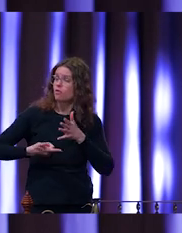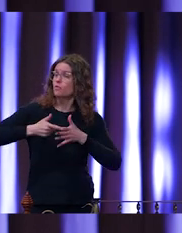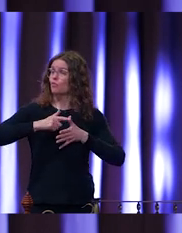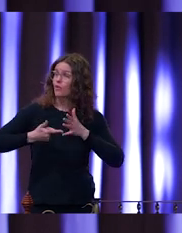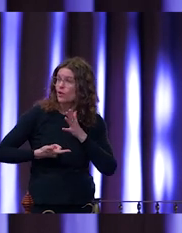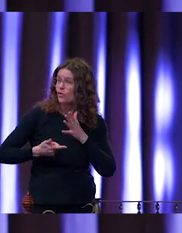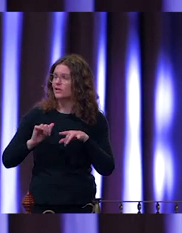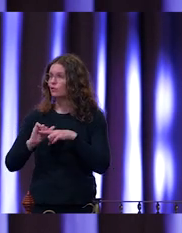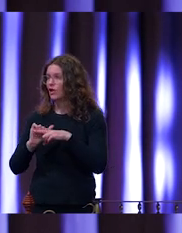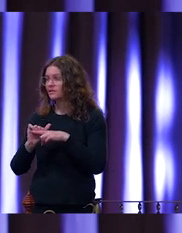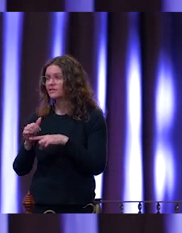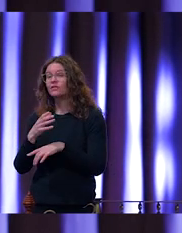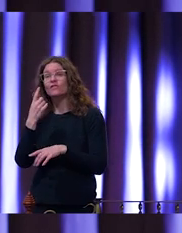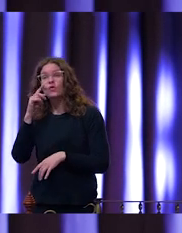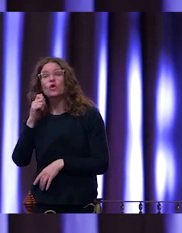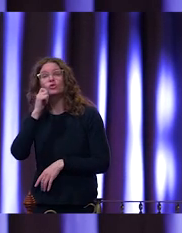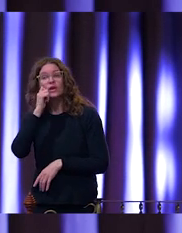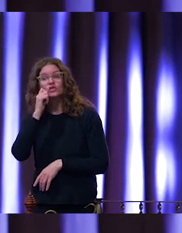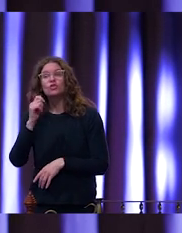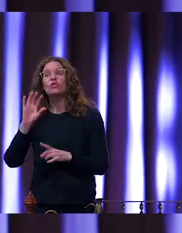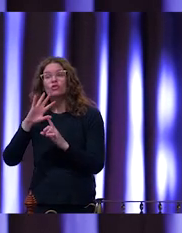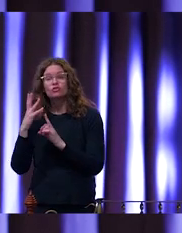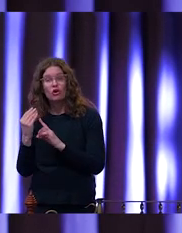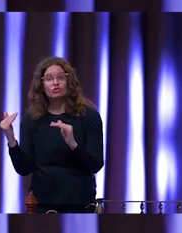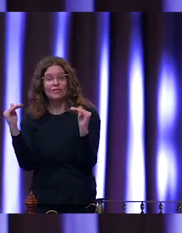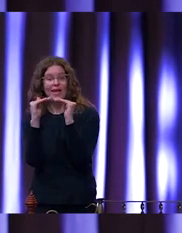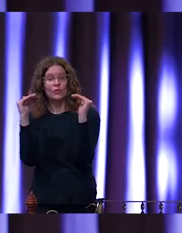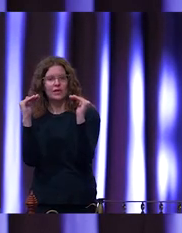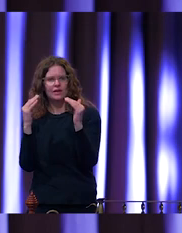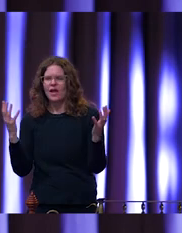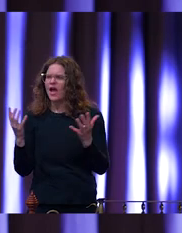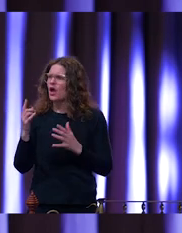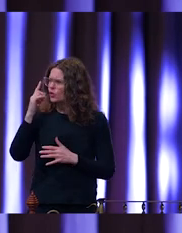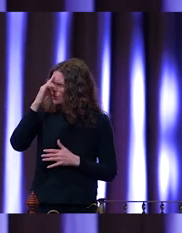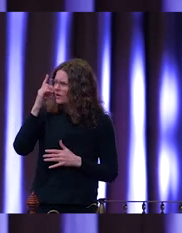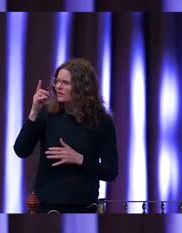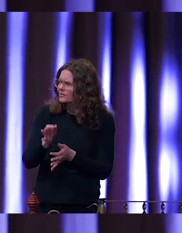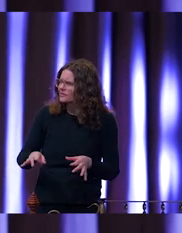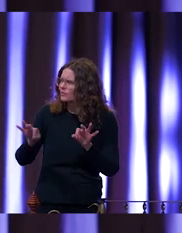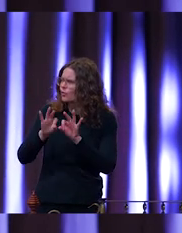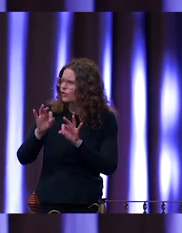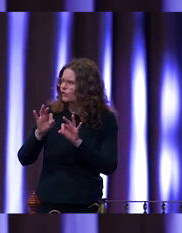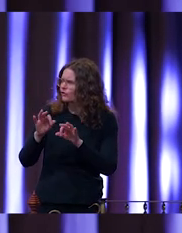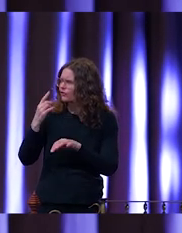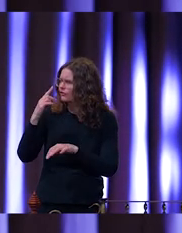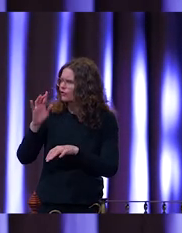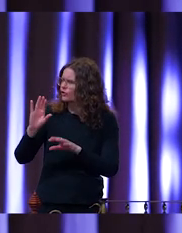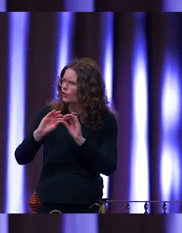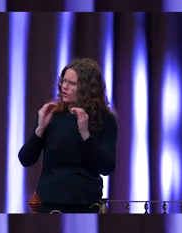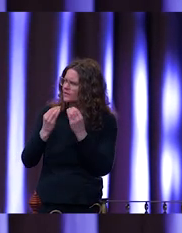to racial and cultural equity, and what do you think it's important for organizations to bear in mind about that?